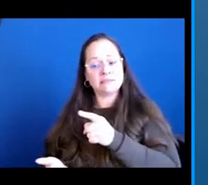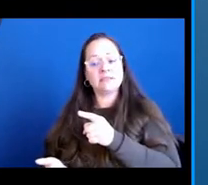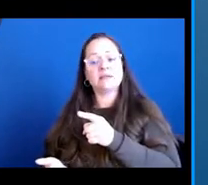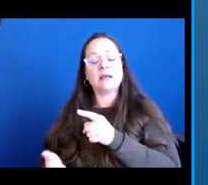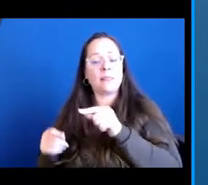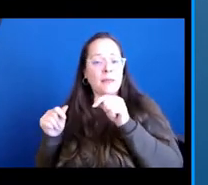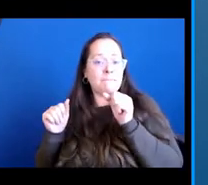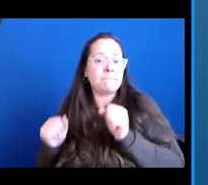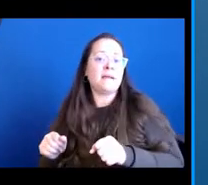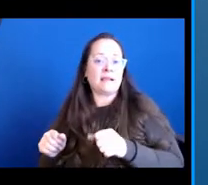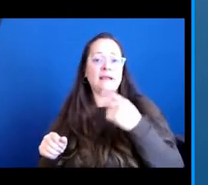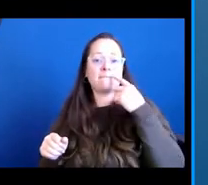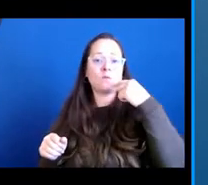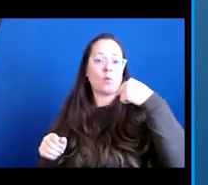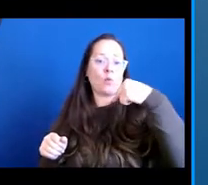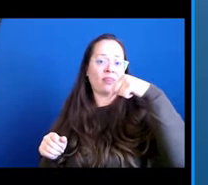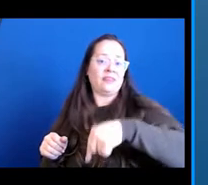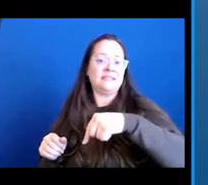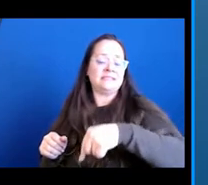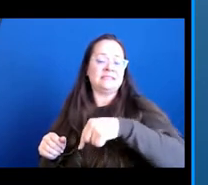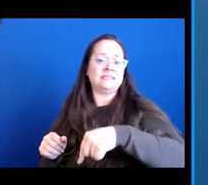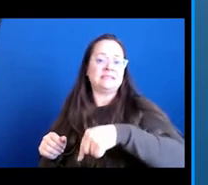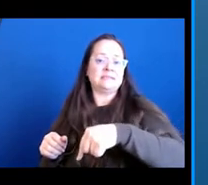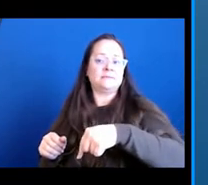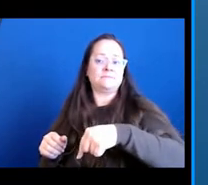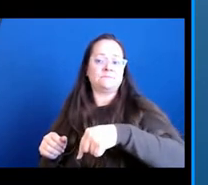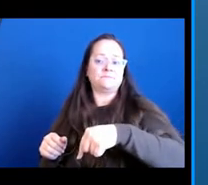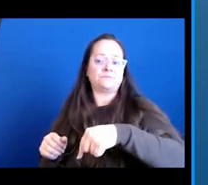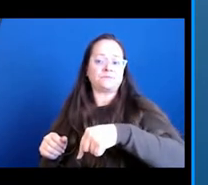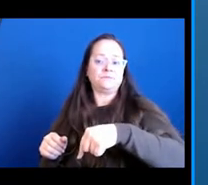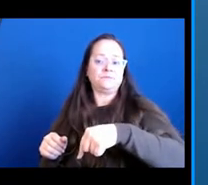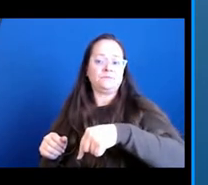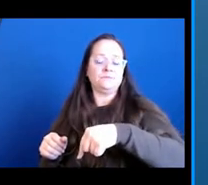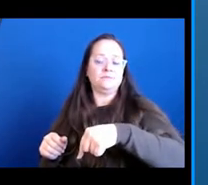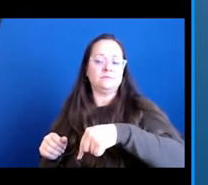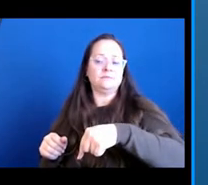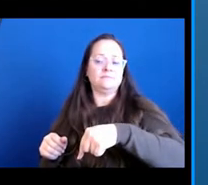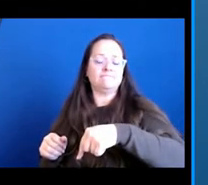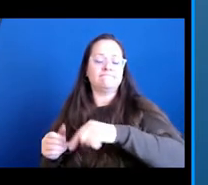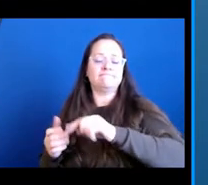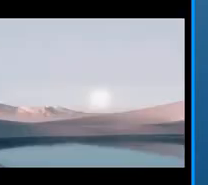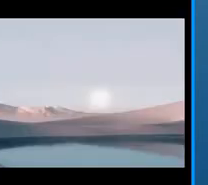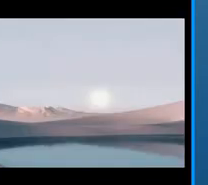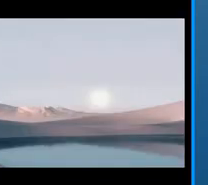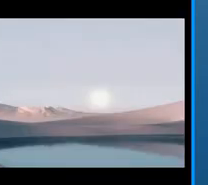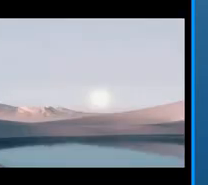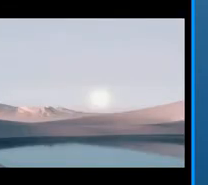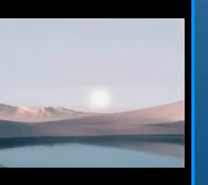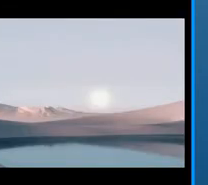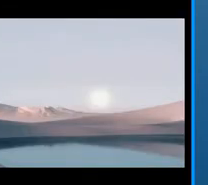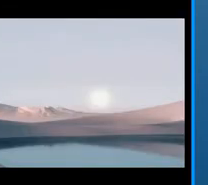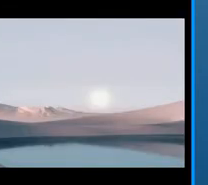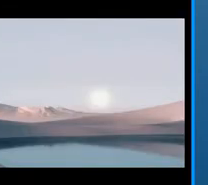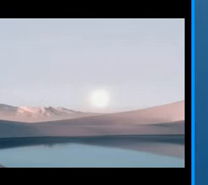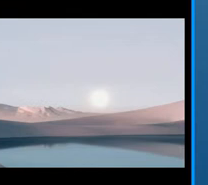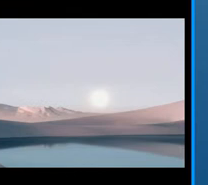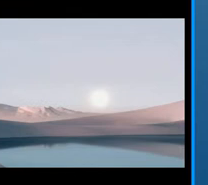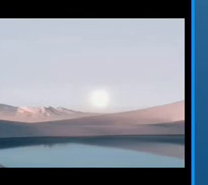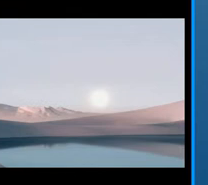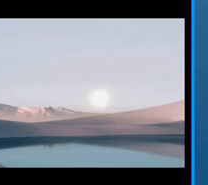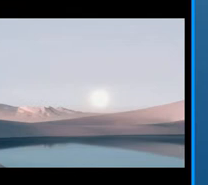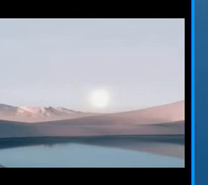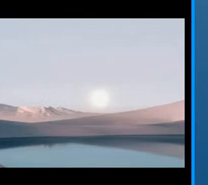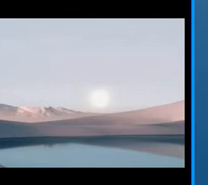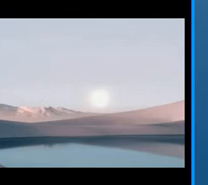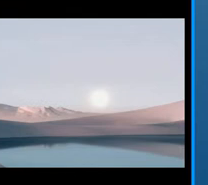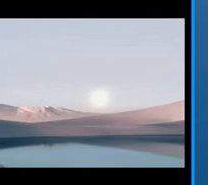meeting history and I want to support meeting that moment in the best possible we are commissioned to do so for the future of our party we